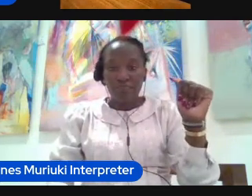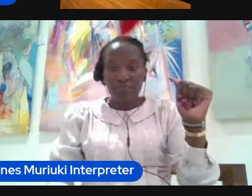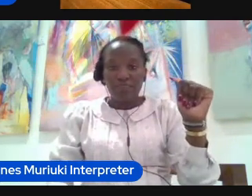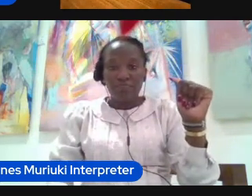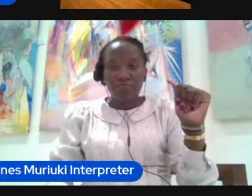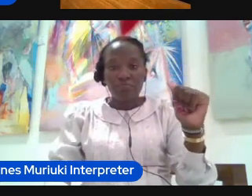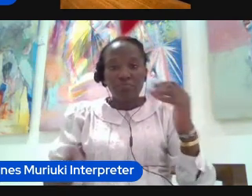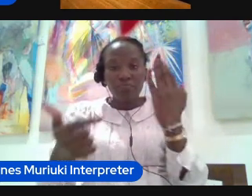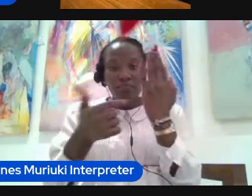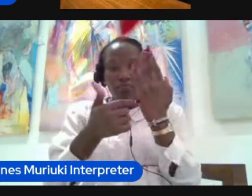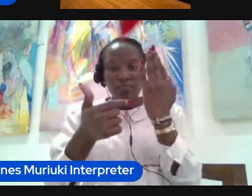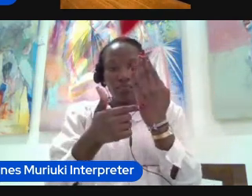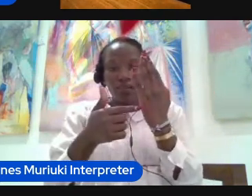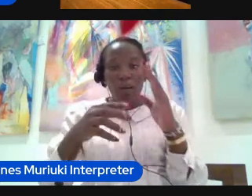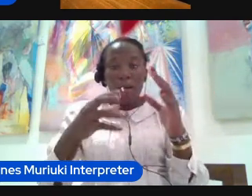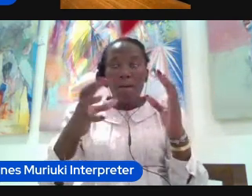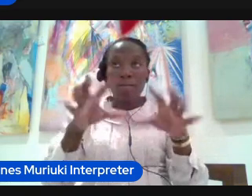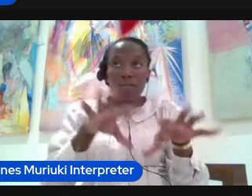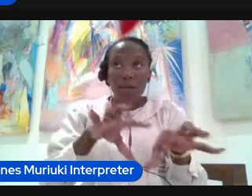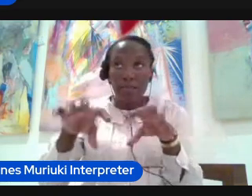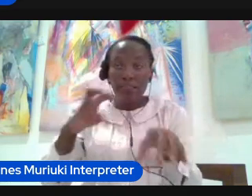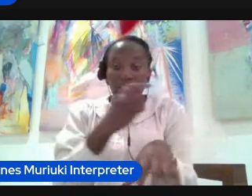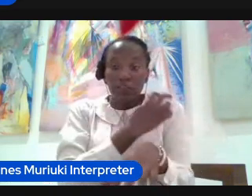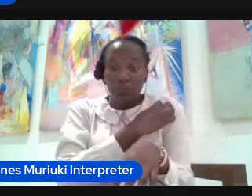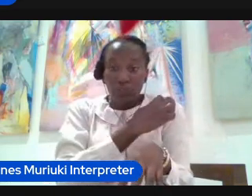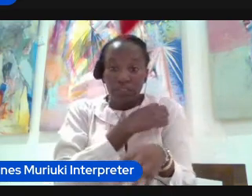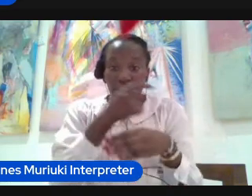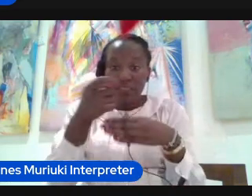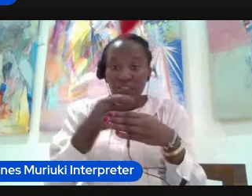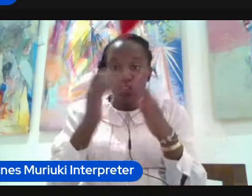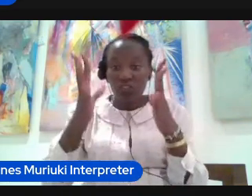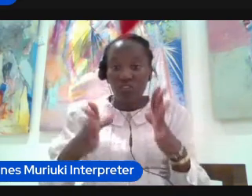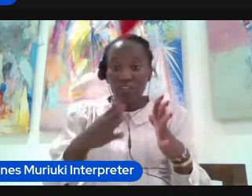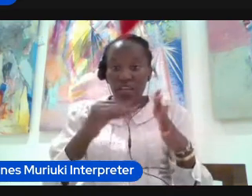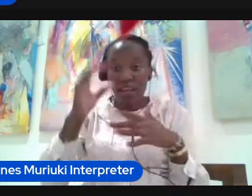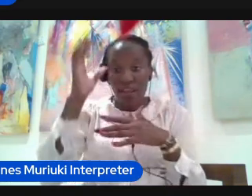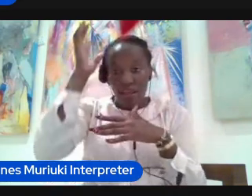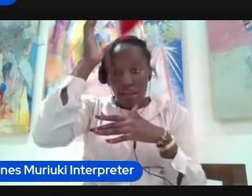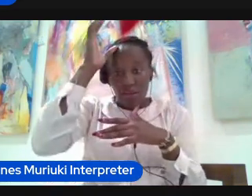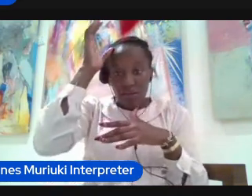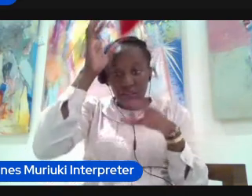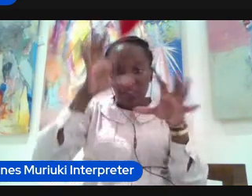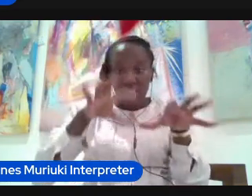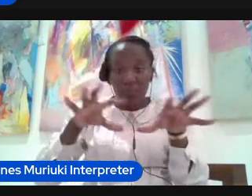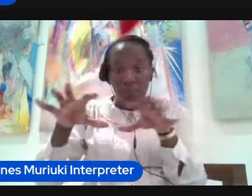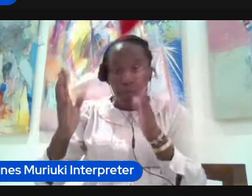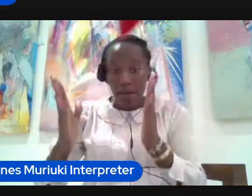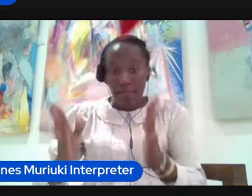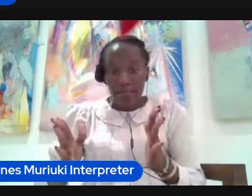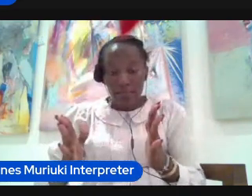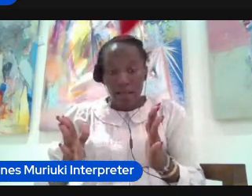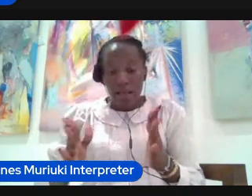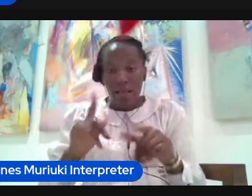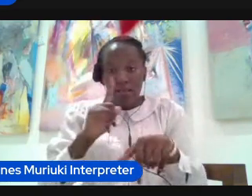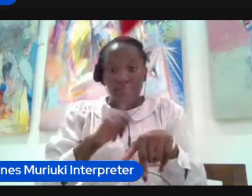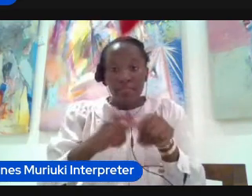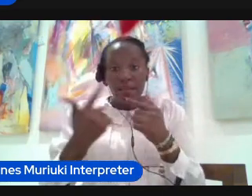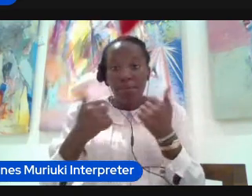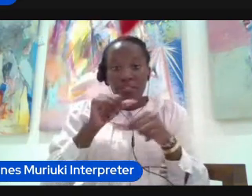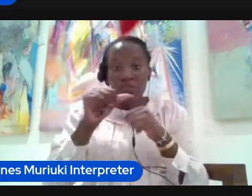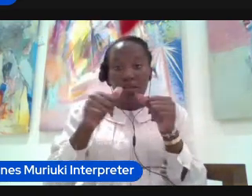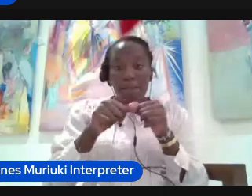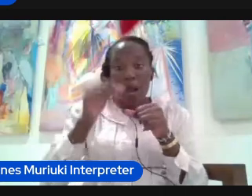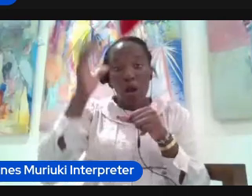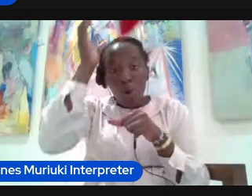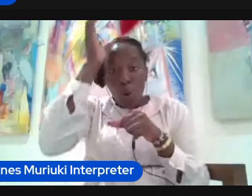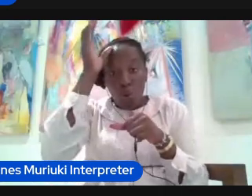digital marketing consultant, trainer, and a content marketer. And when I talk about content marketing,